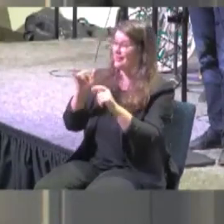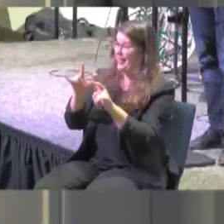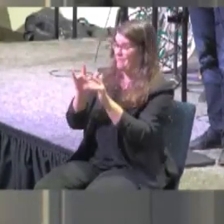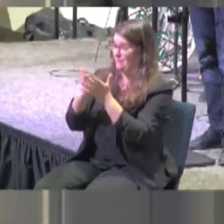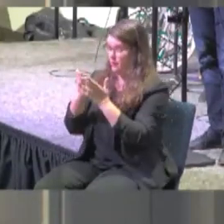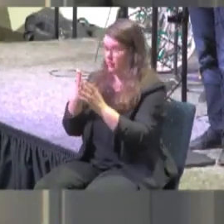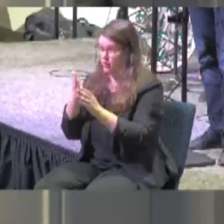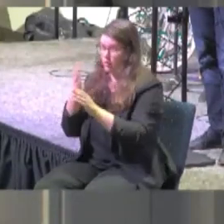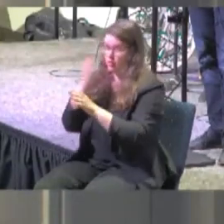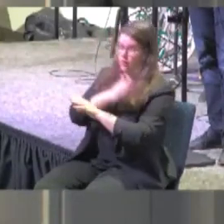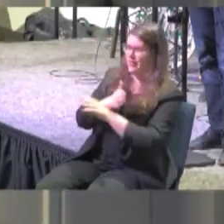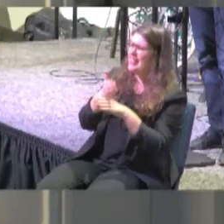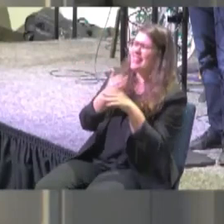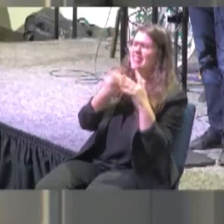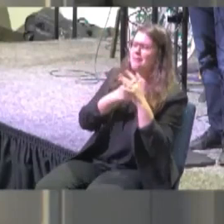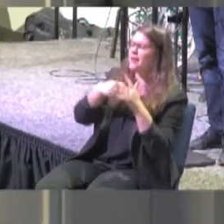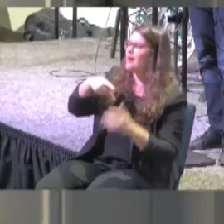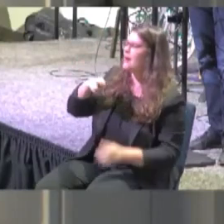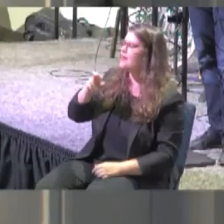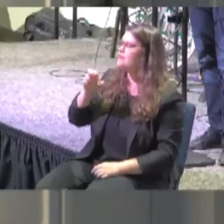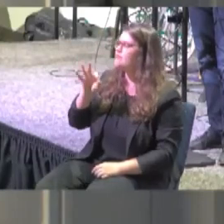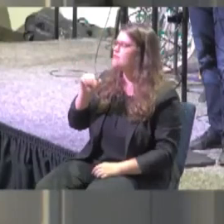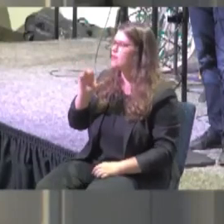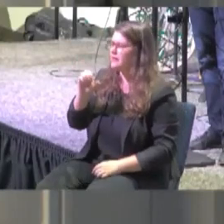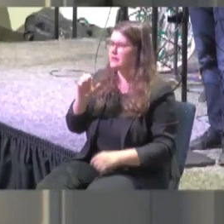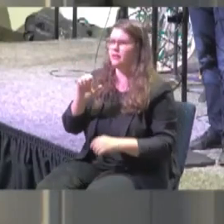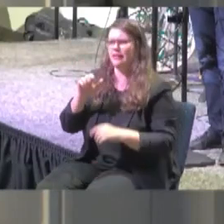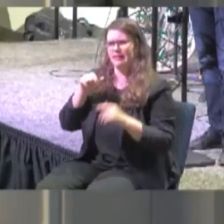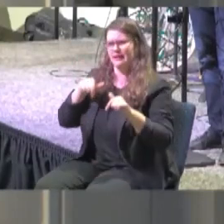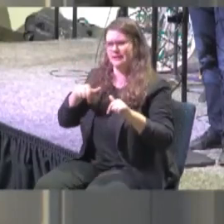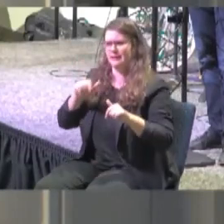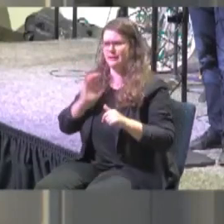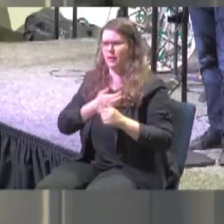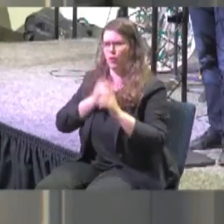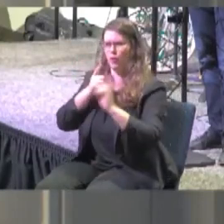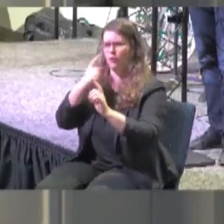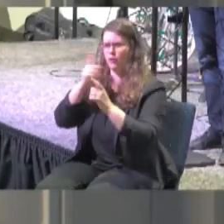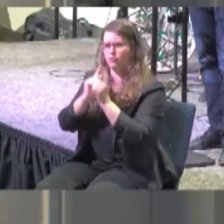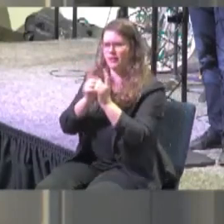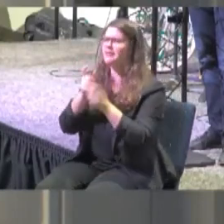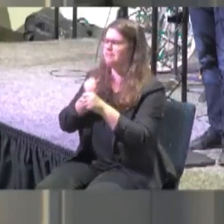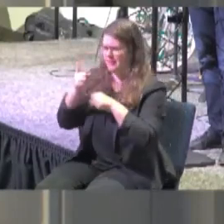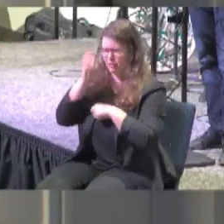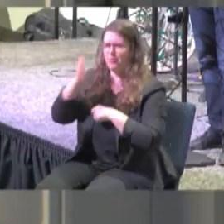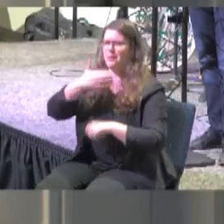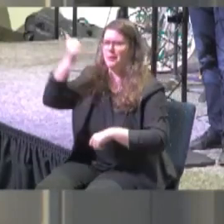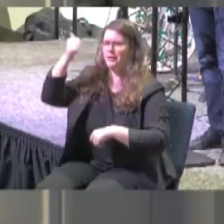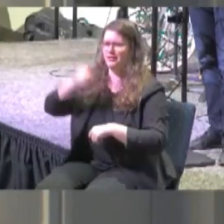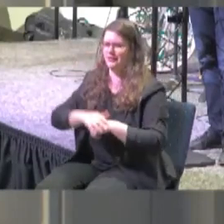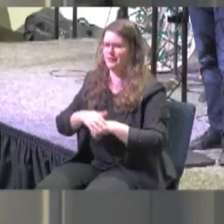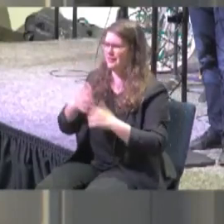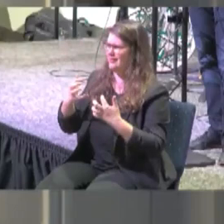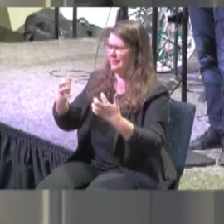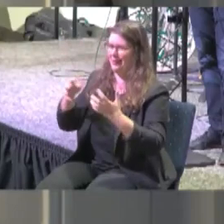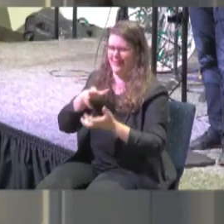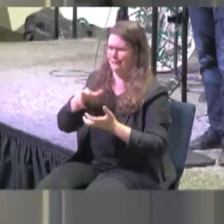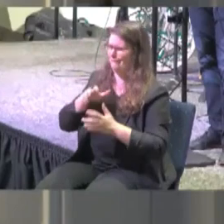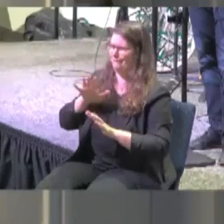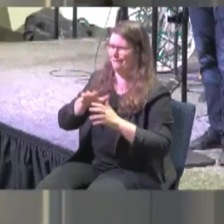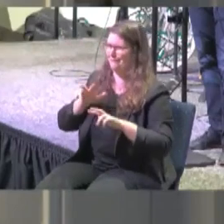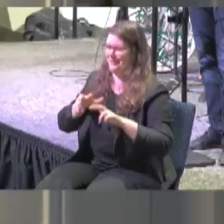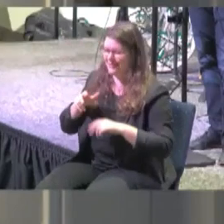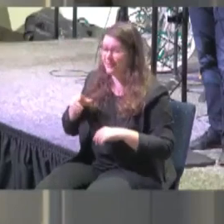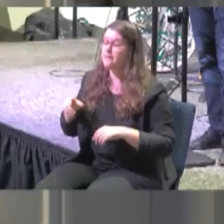now of a translation. Next year, it will be better. And getting the community to have that kind of awareness